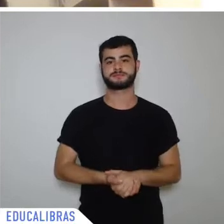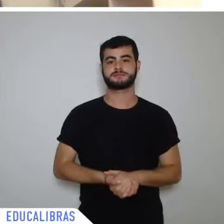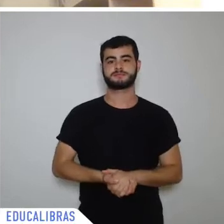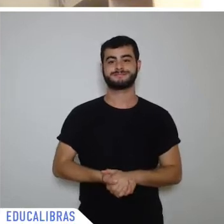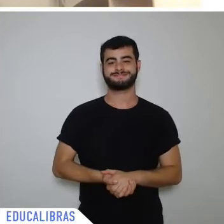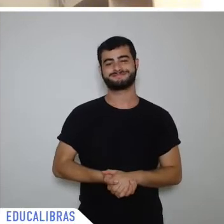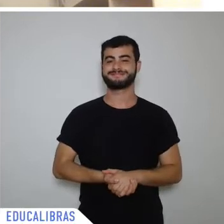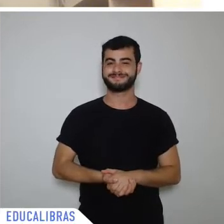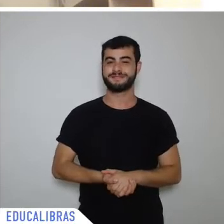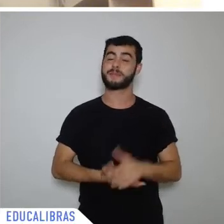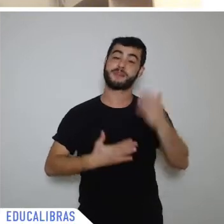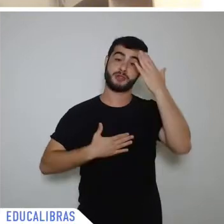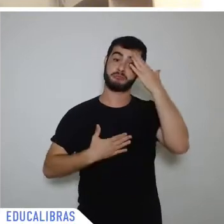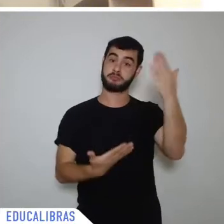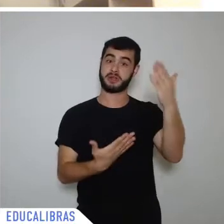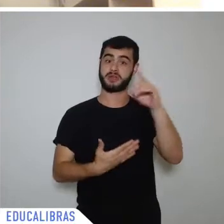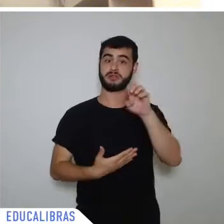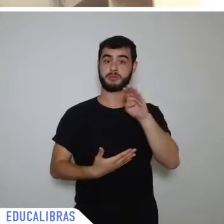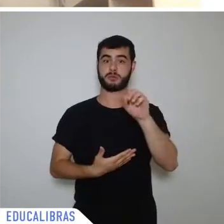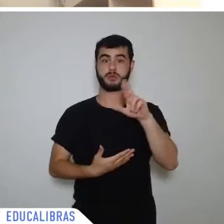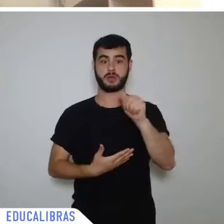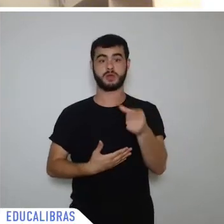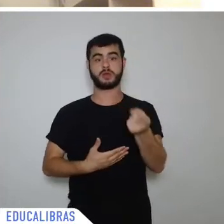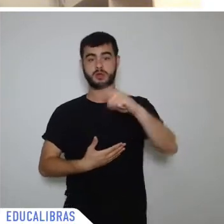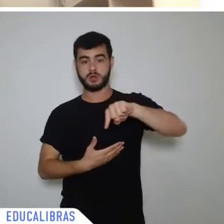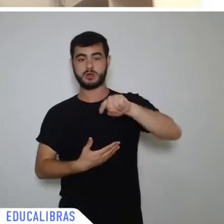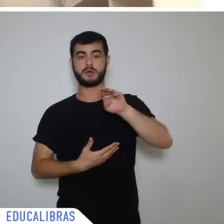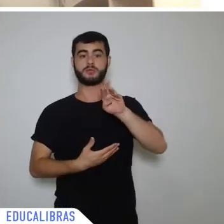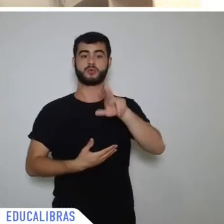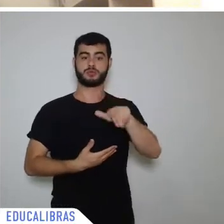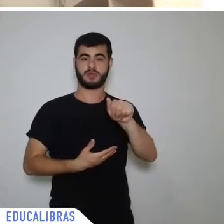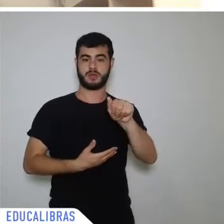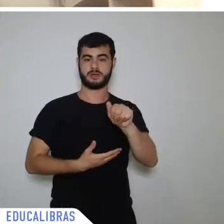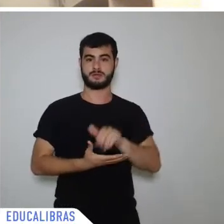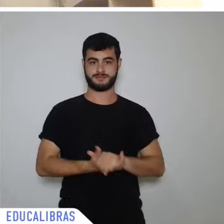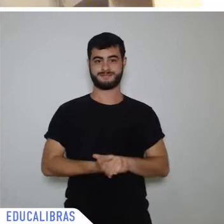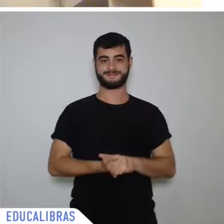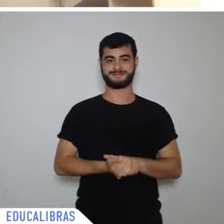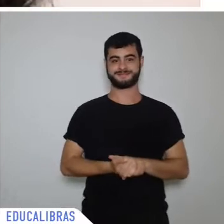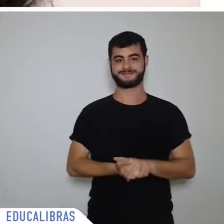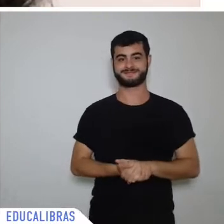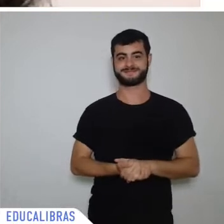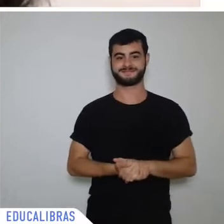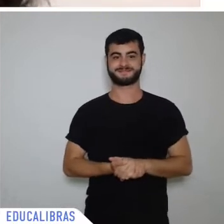it. Thank you, Débora. Bruna,